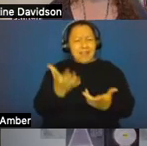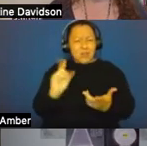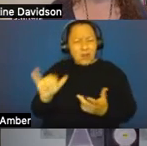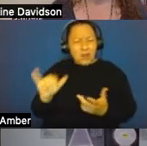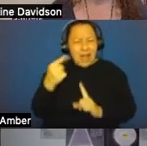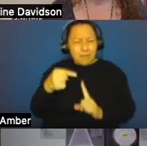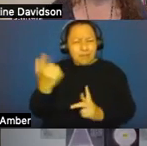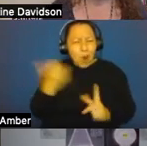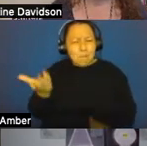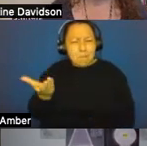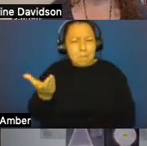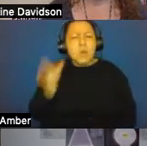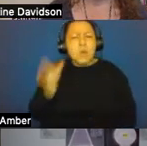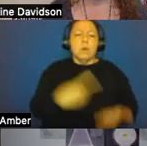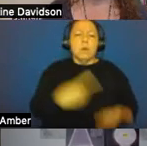bit.